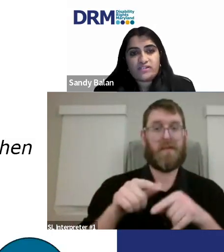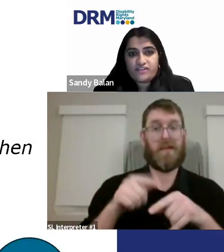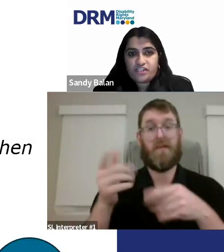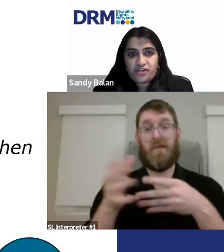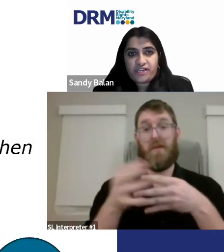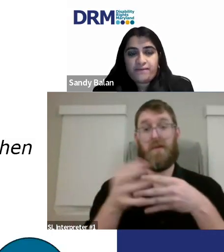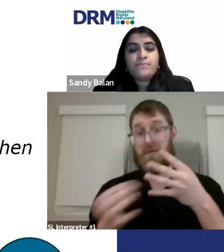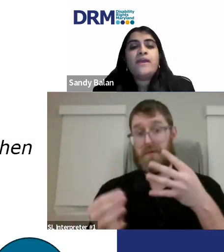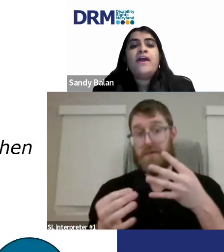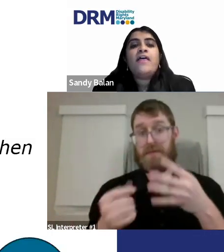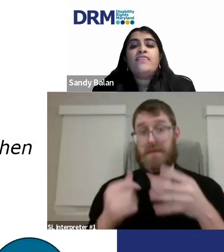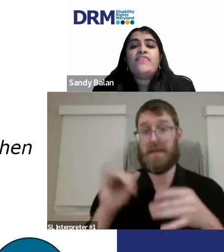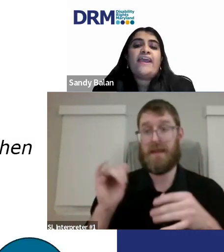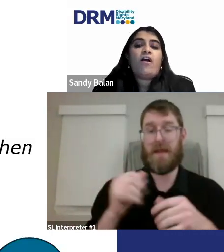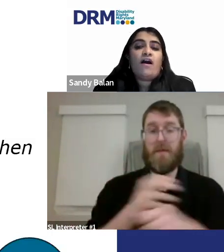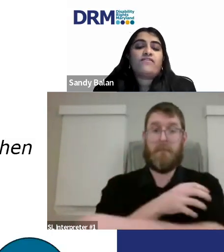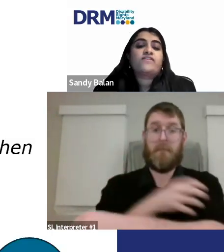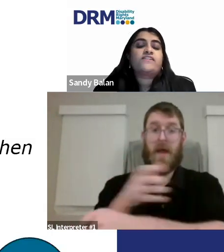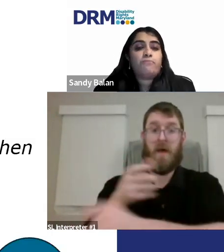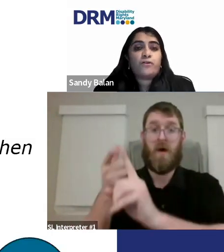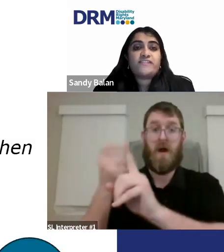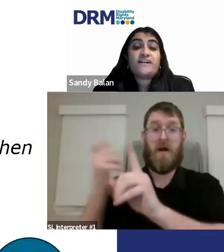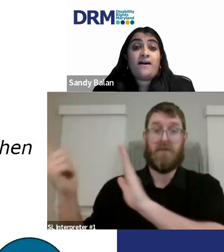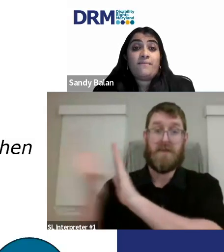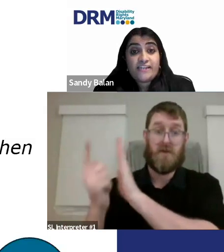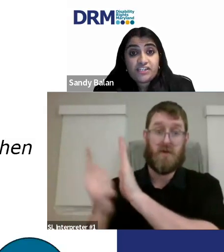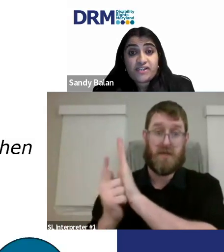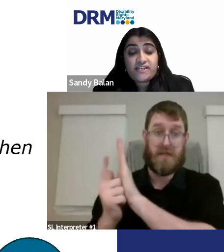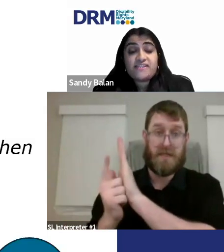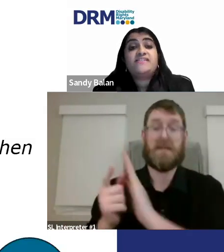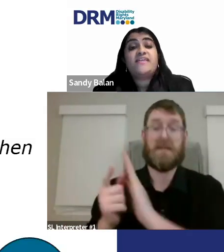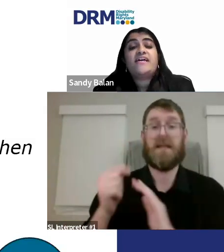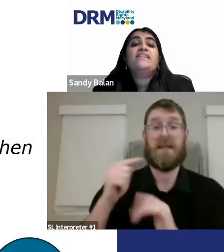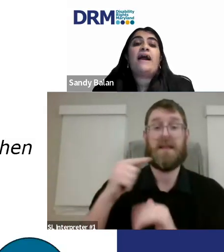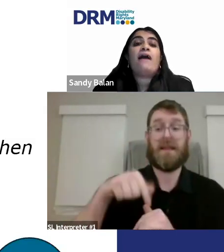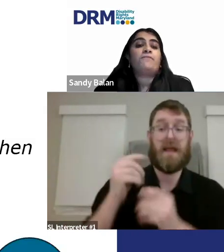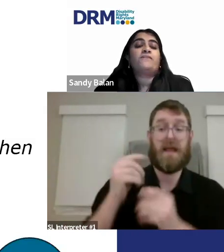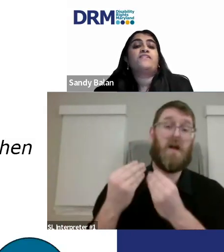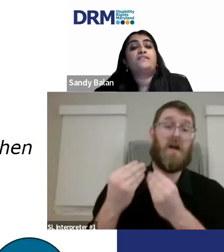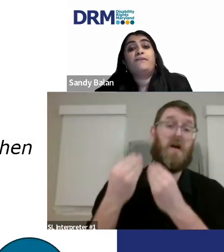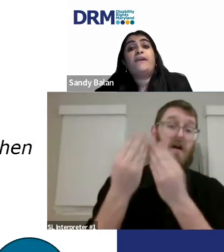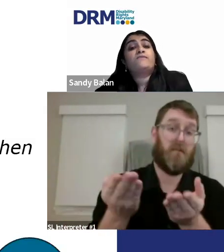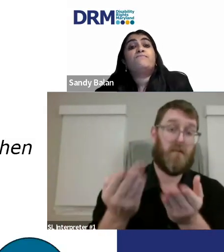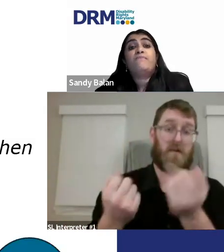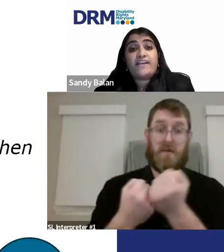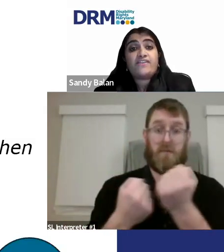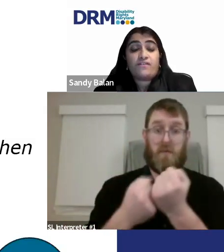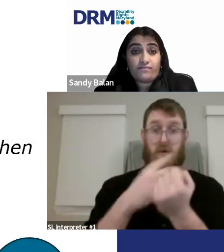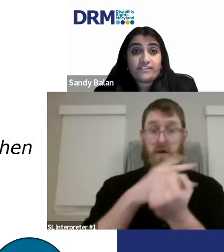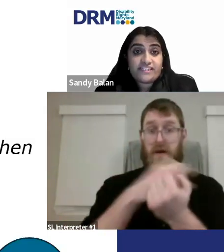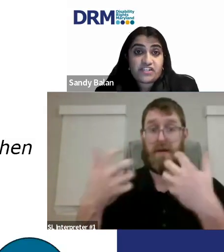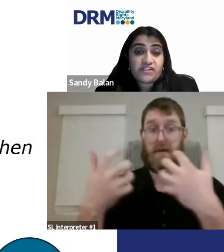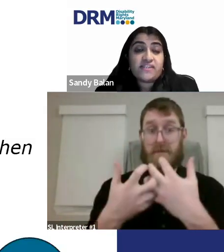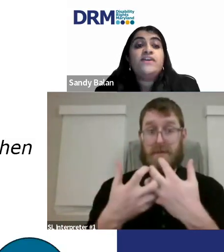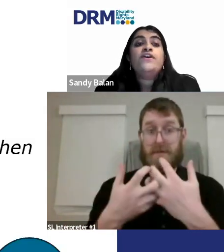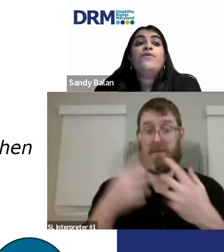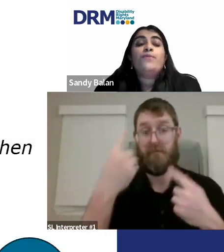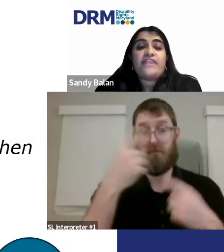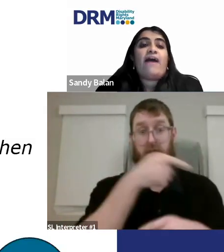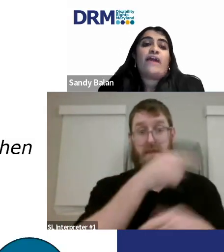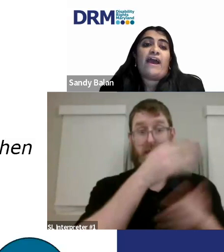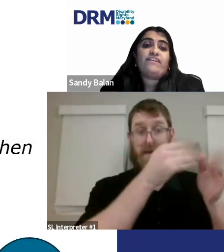like powers of attorney, they offer the supports and accommodations that allow a person to be able to make their own